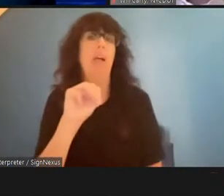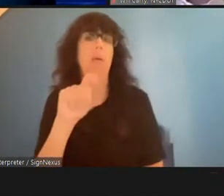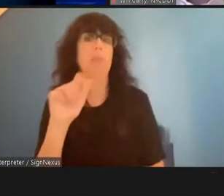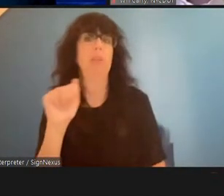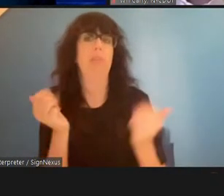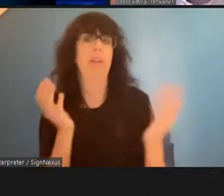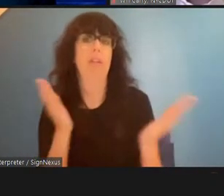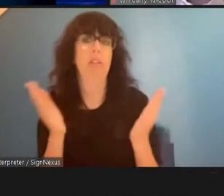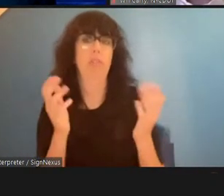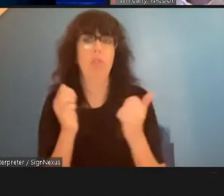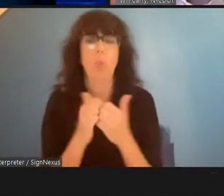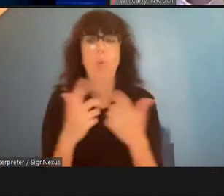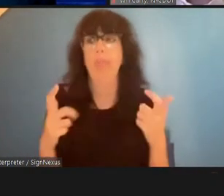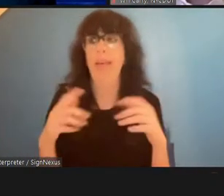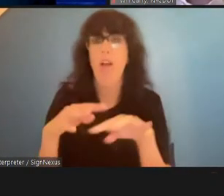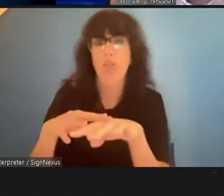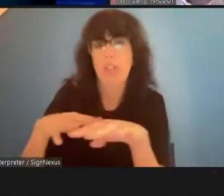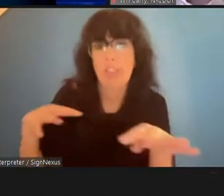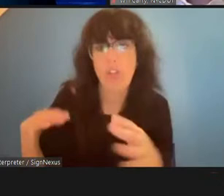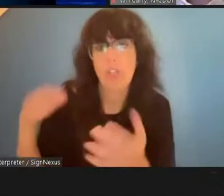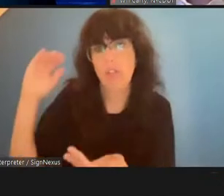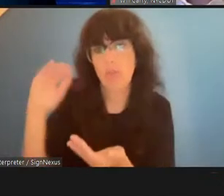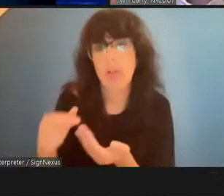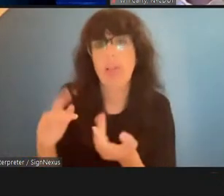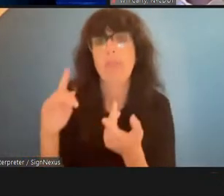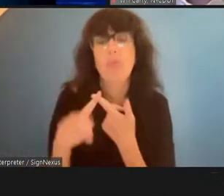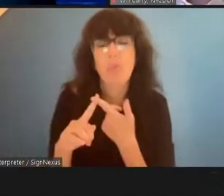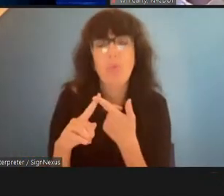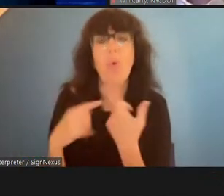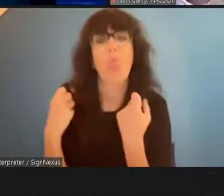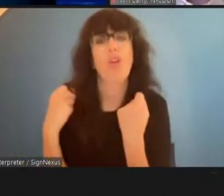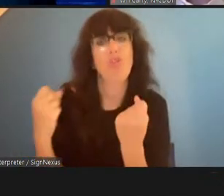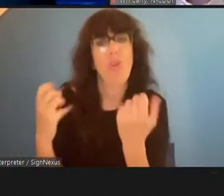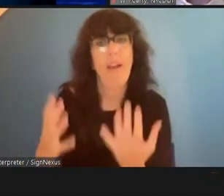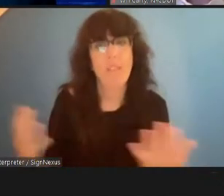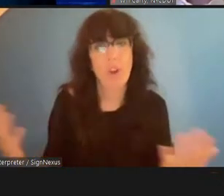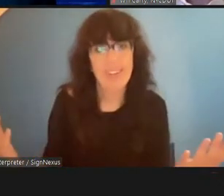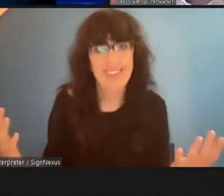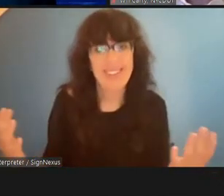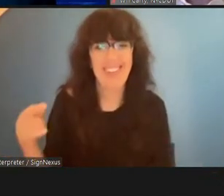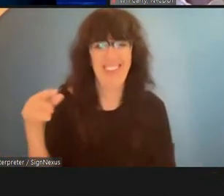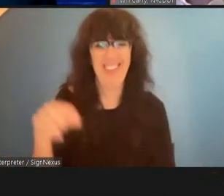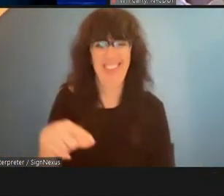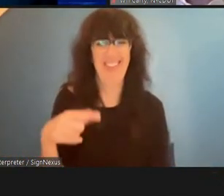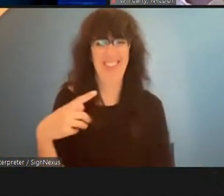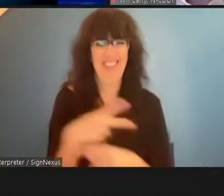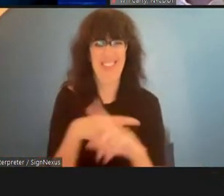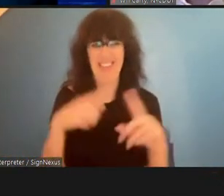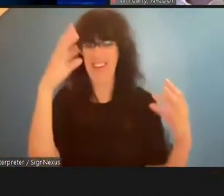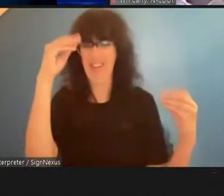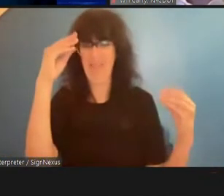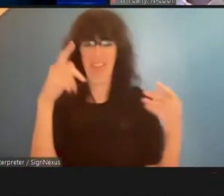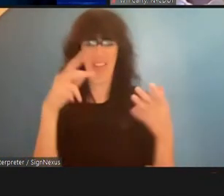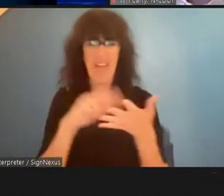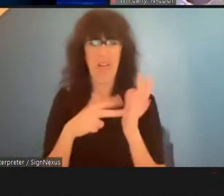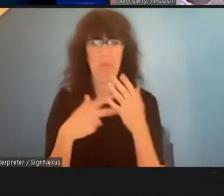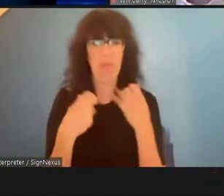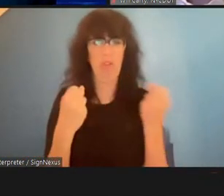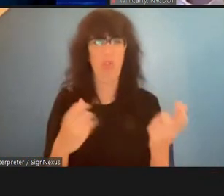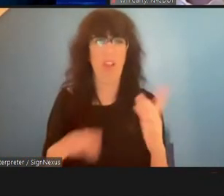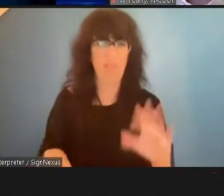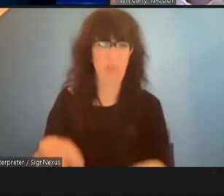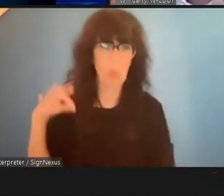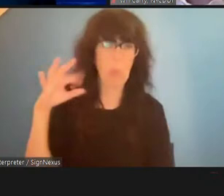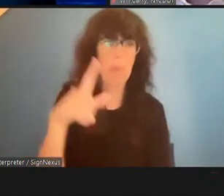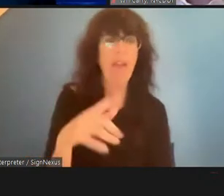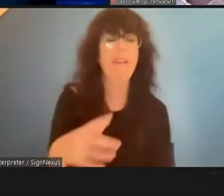congestion relief available motorists under this wishful thinking approach motorists will actually be paying more for a worse driving